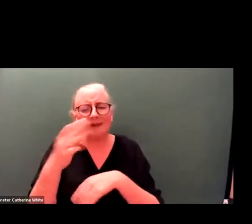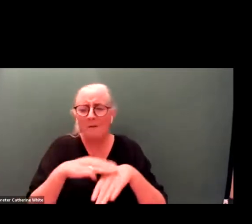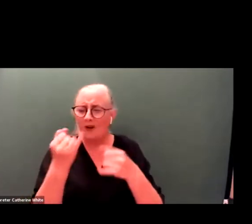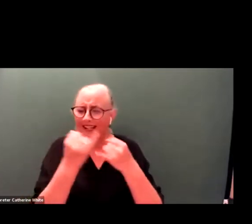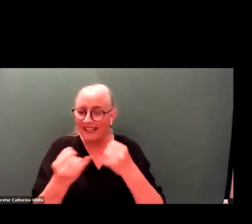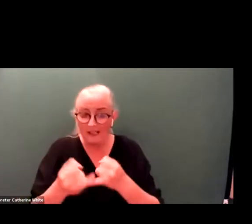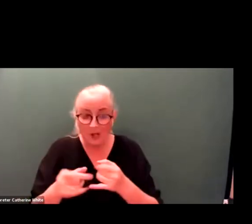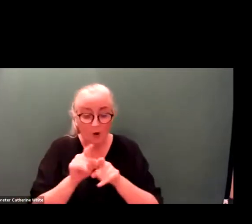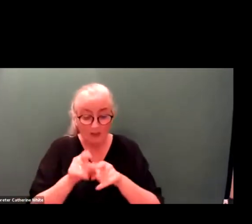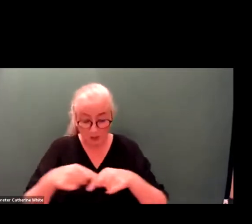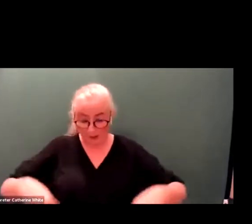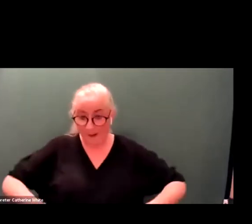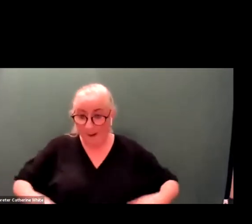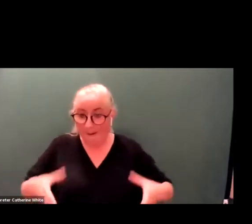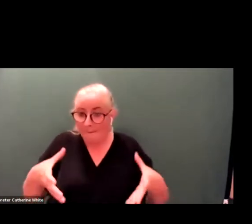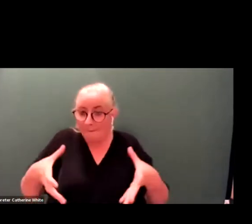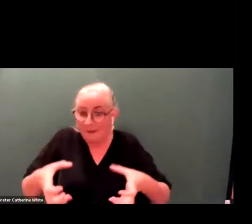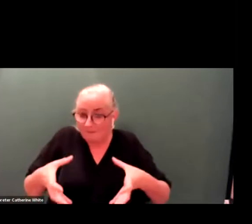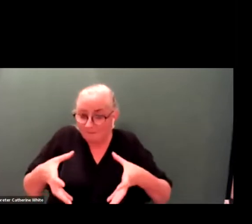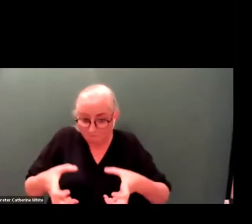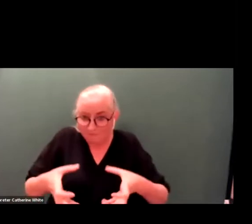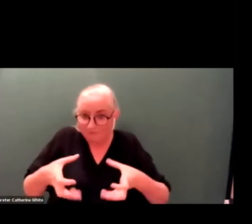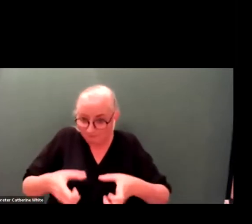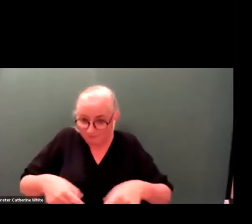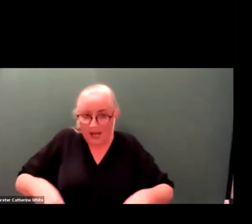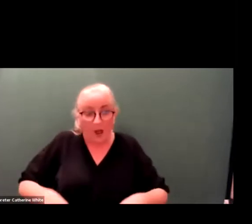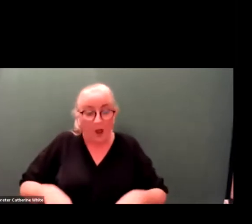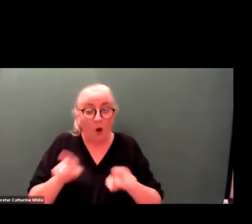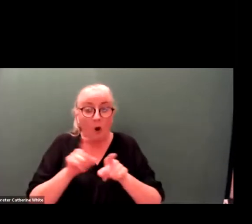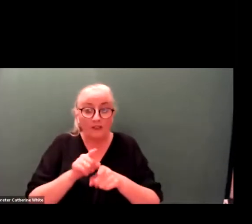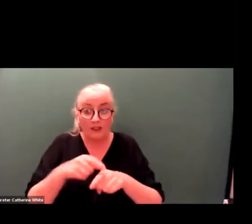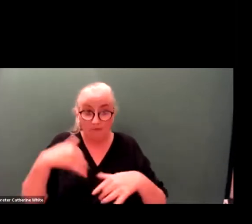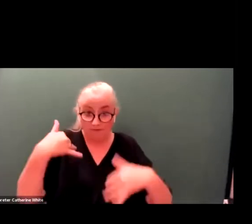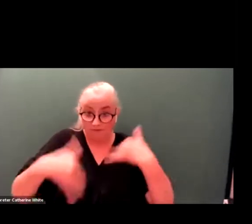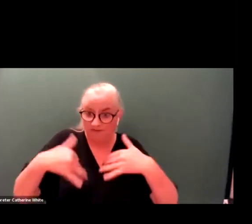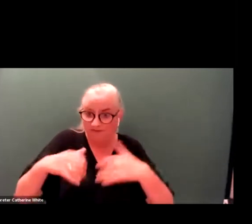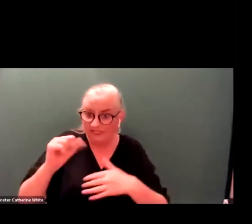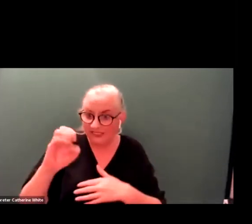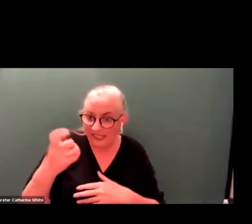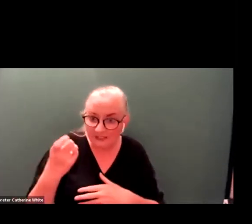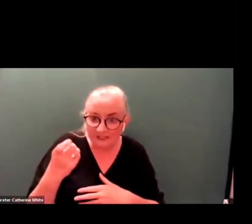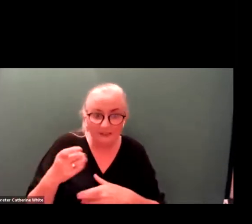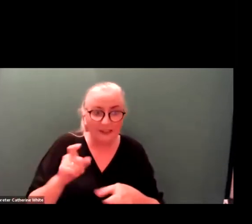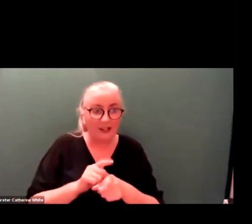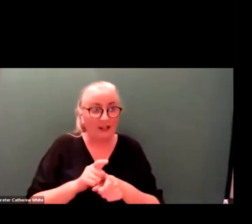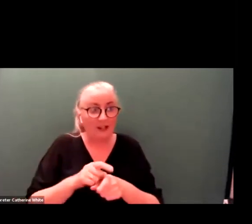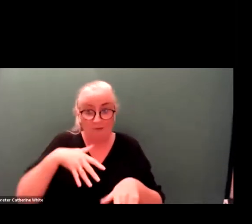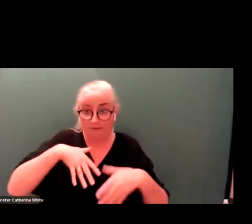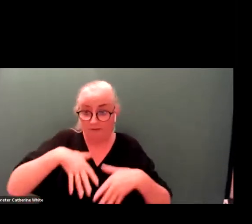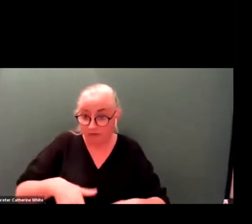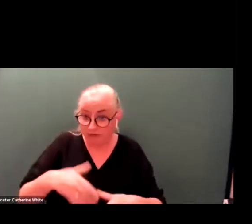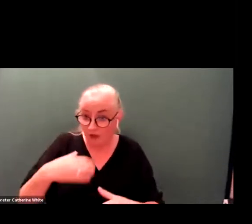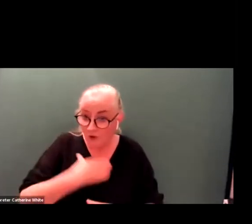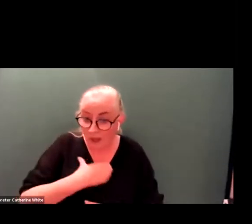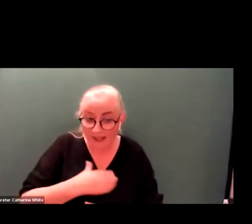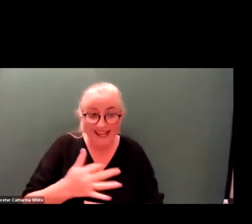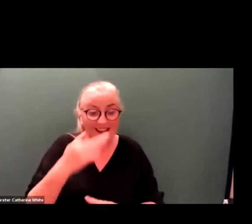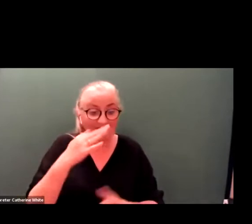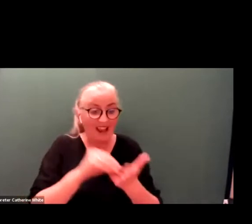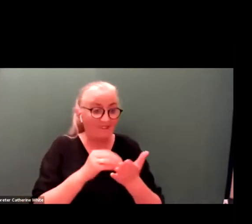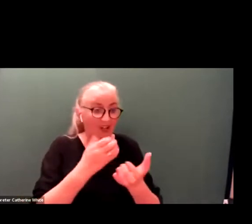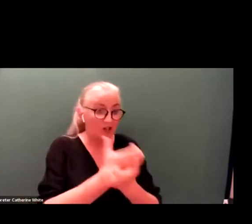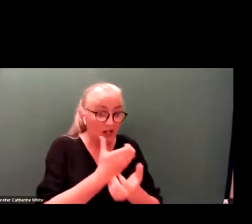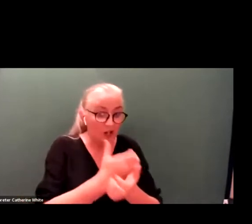health is important. Issues with vaginal dryness, incontinence, painful intercourse. That's important for all women, whether they've had children, whether they're